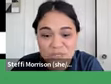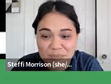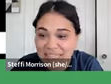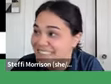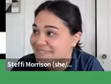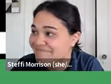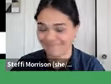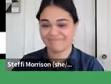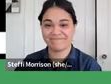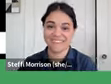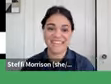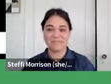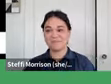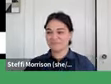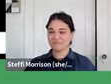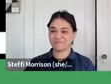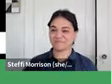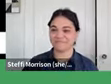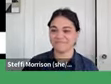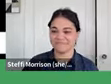we wish you all the best. Thank you.